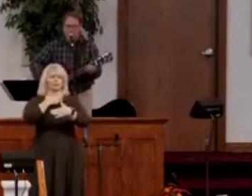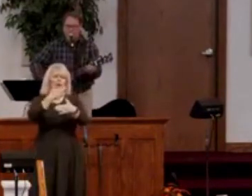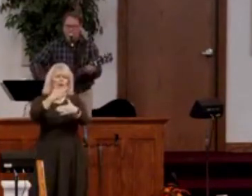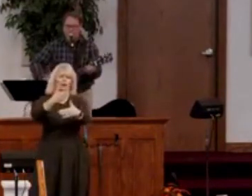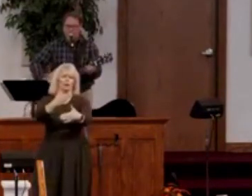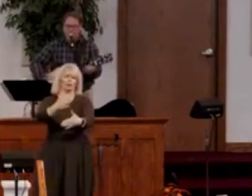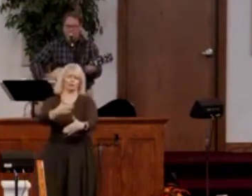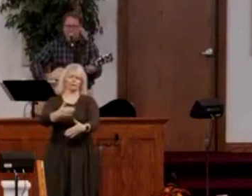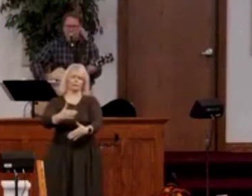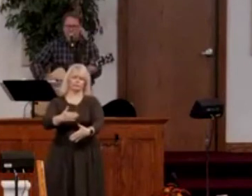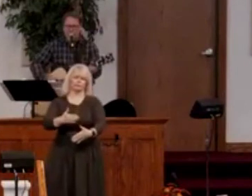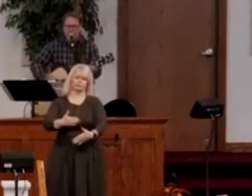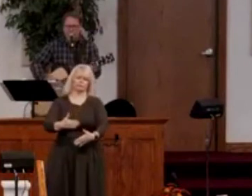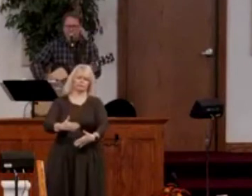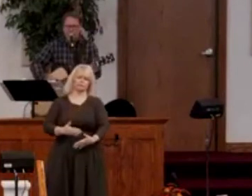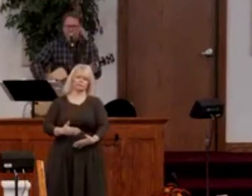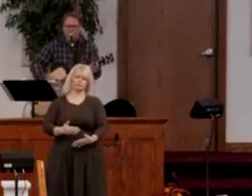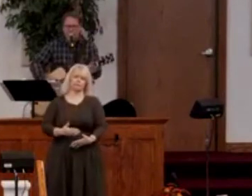body.